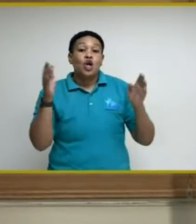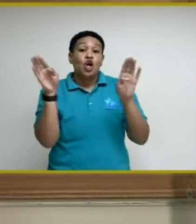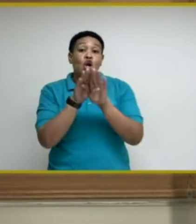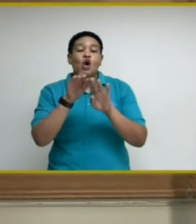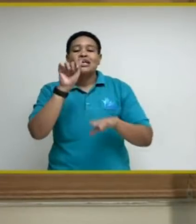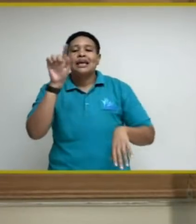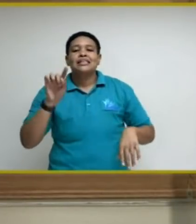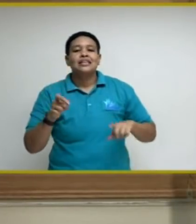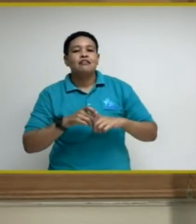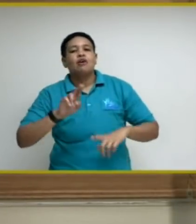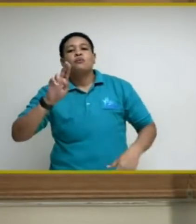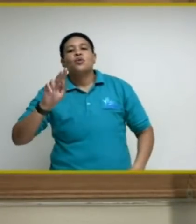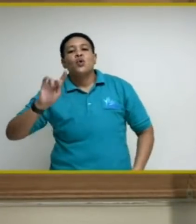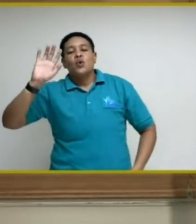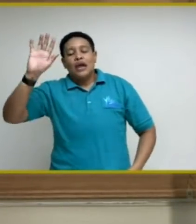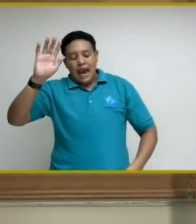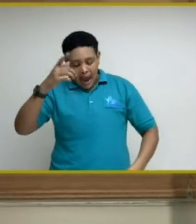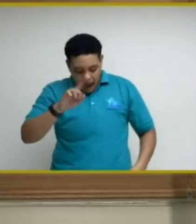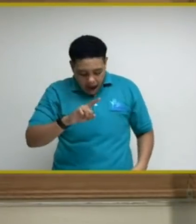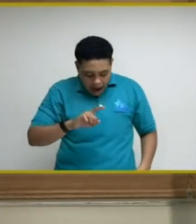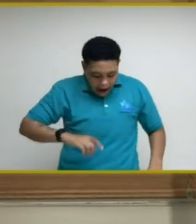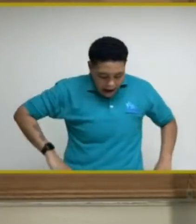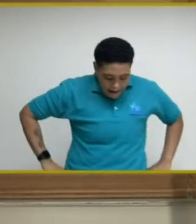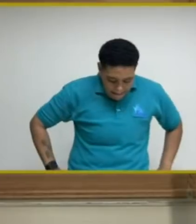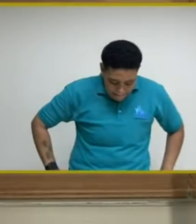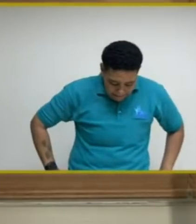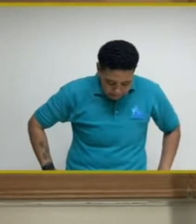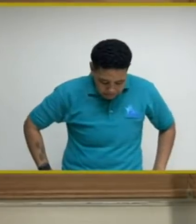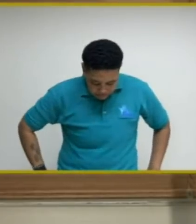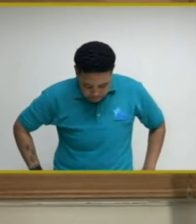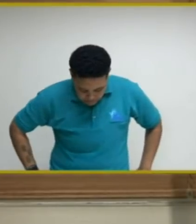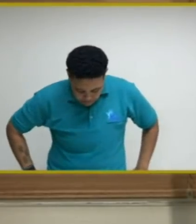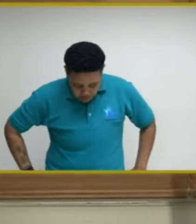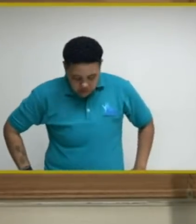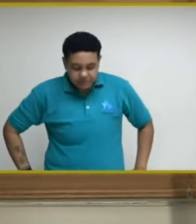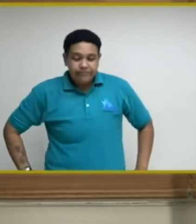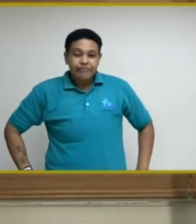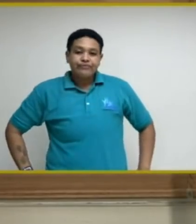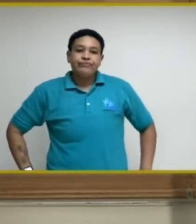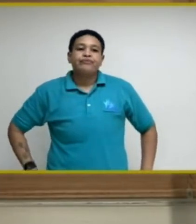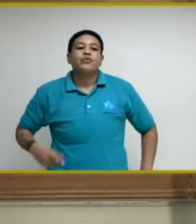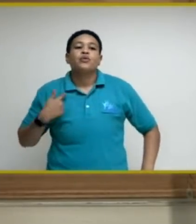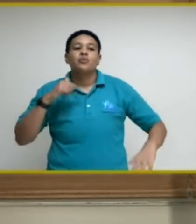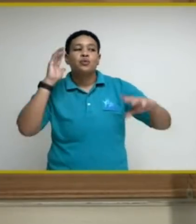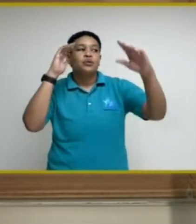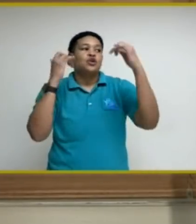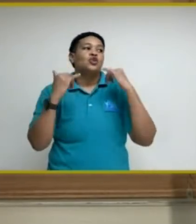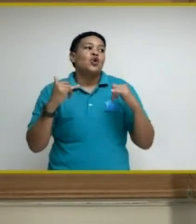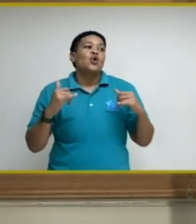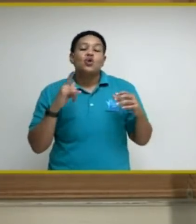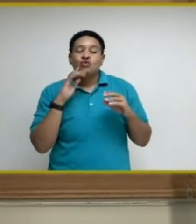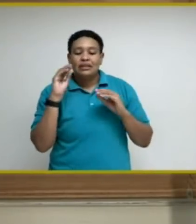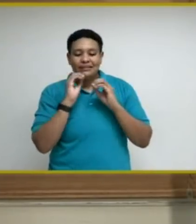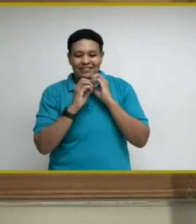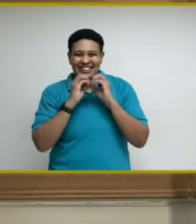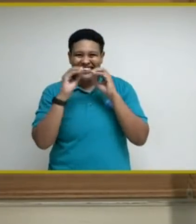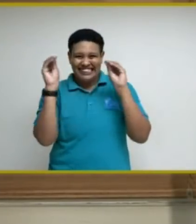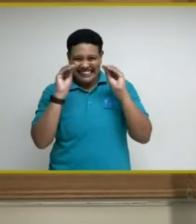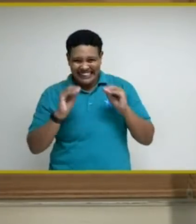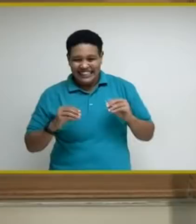of the expiration time period, then we are going to now recalibrate